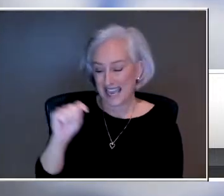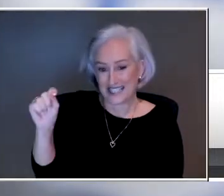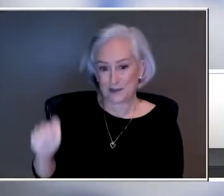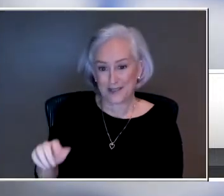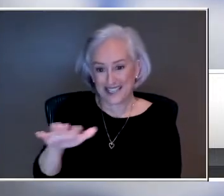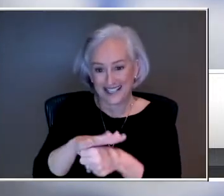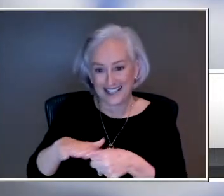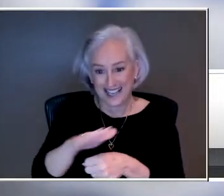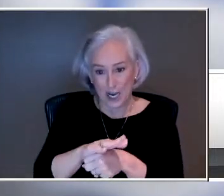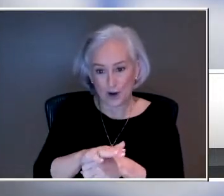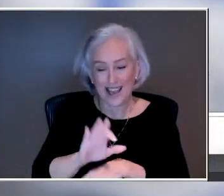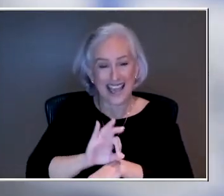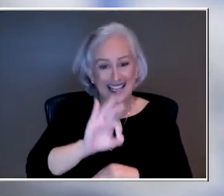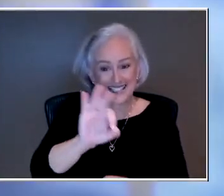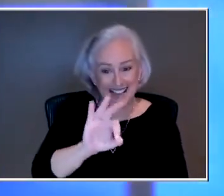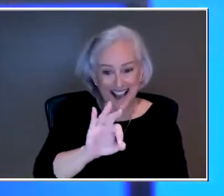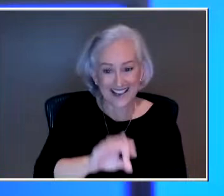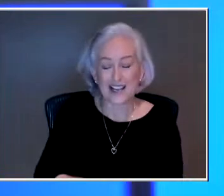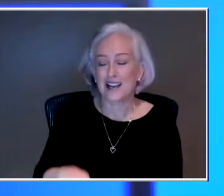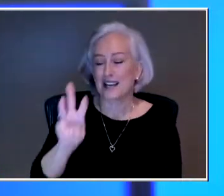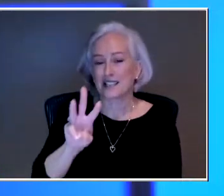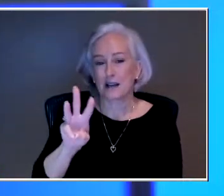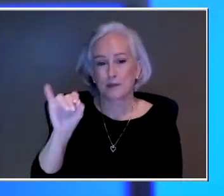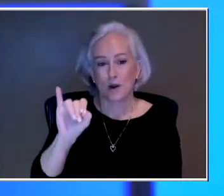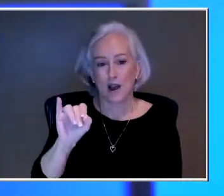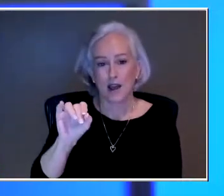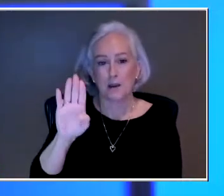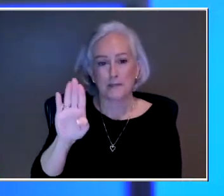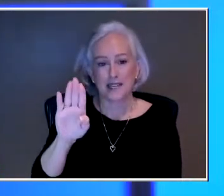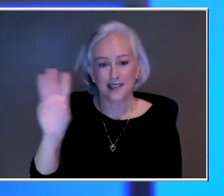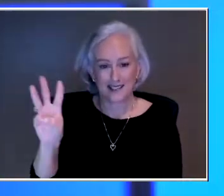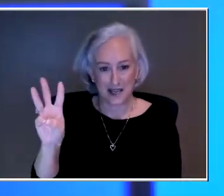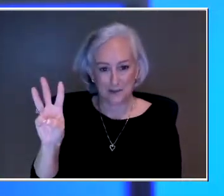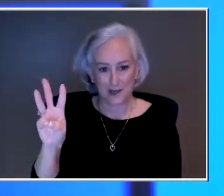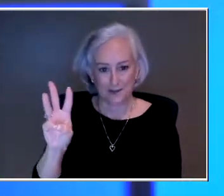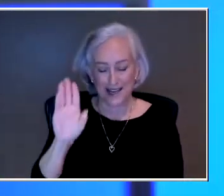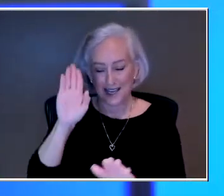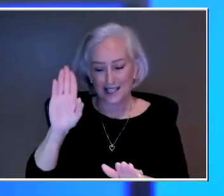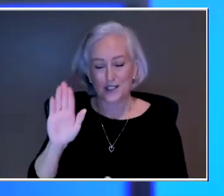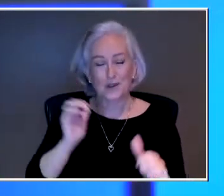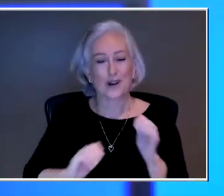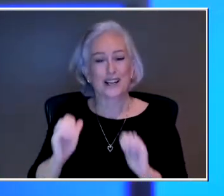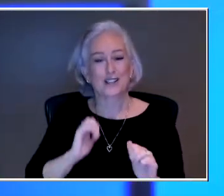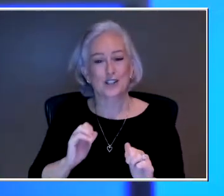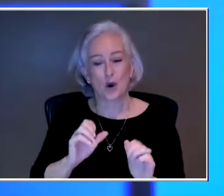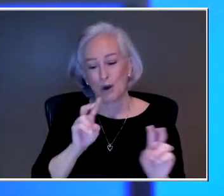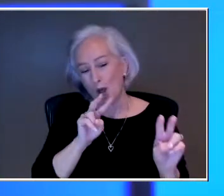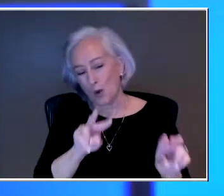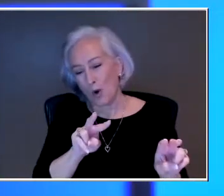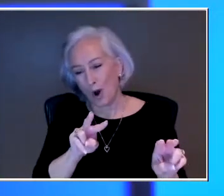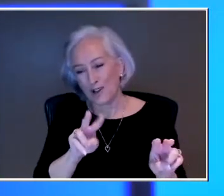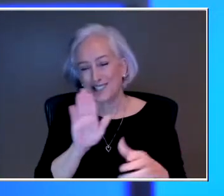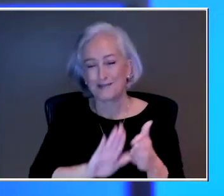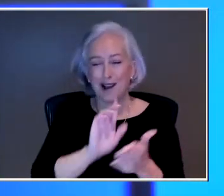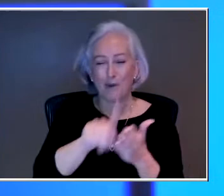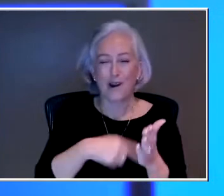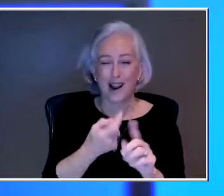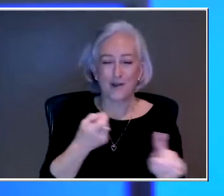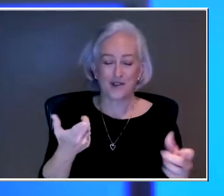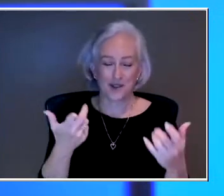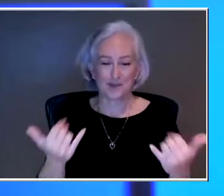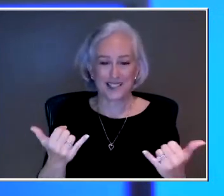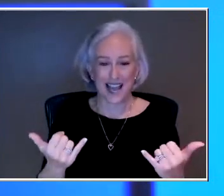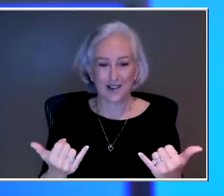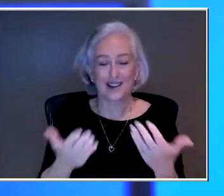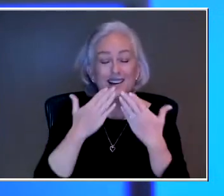on WIBW. It's a great episode, so check it out if you can here in about 1 hour on KCTV5 here in Kansas City. And thanks to all of our